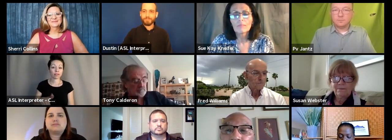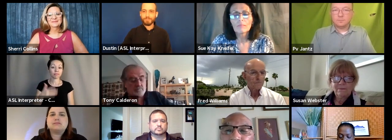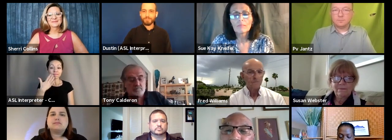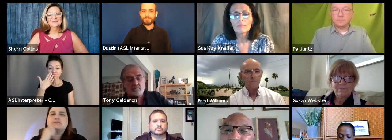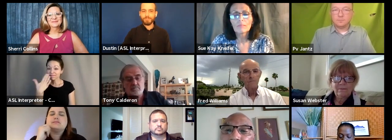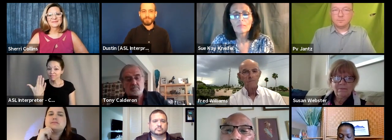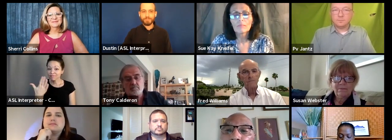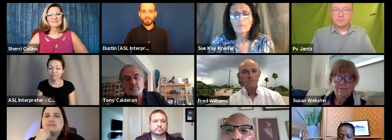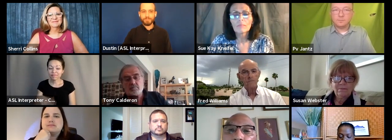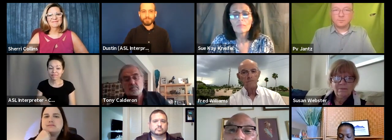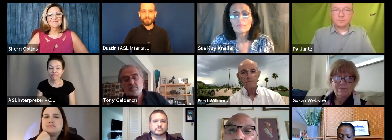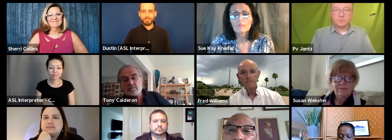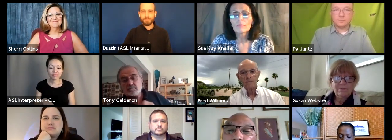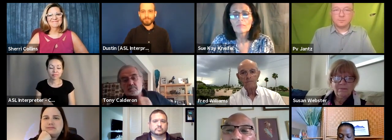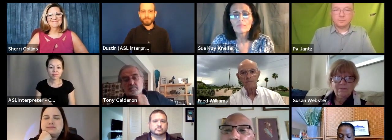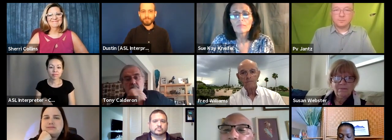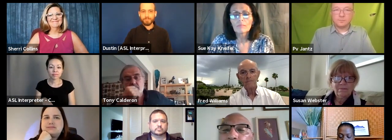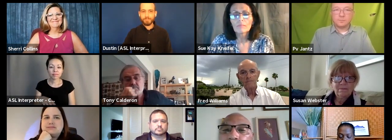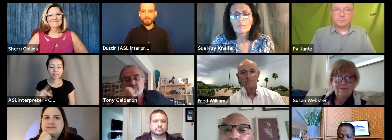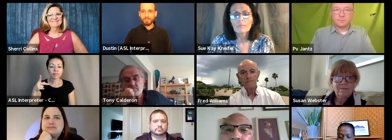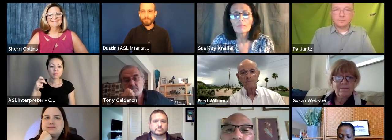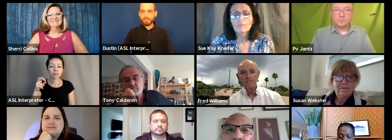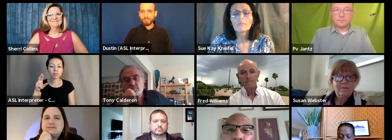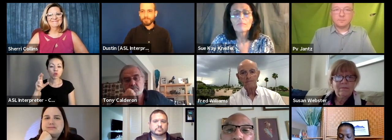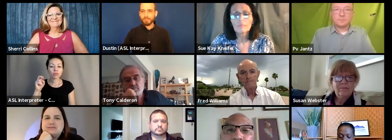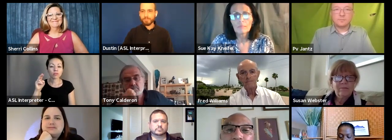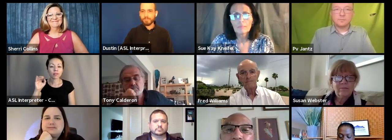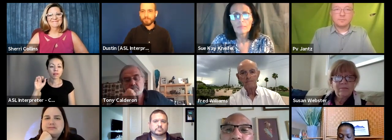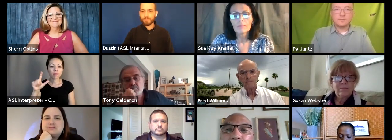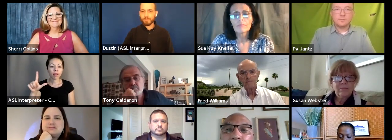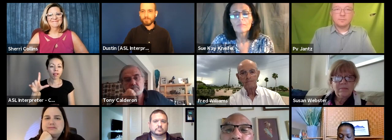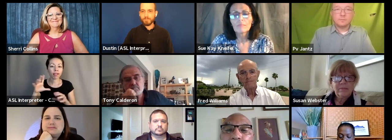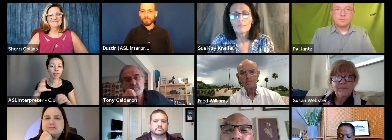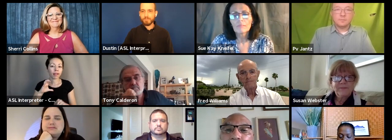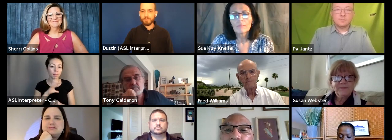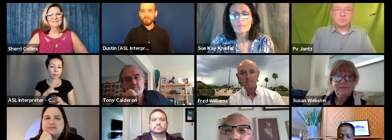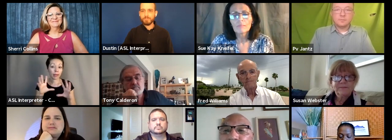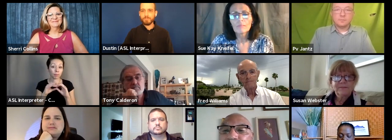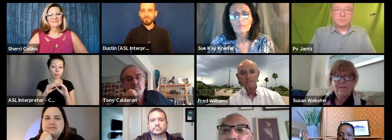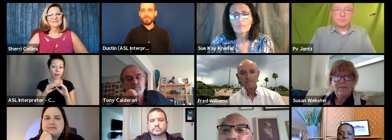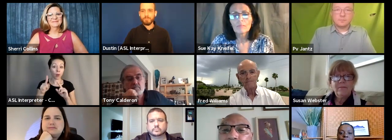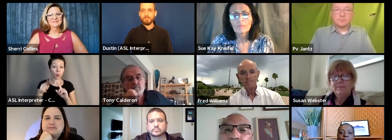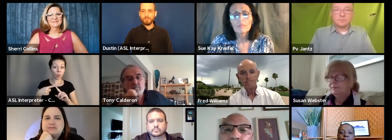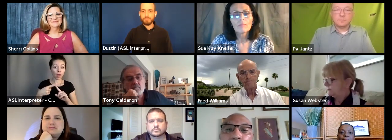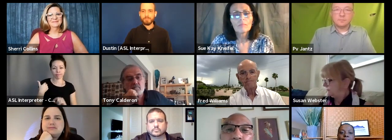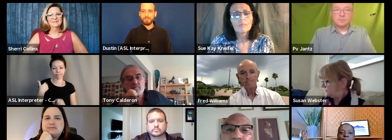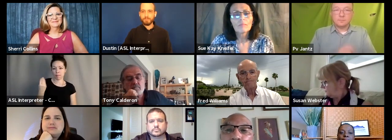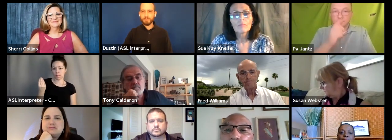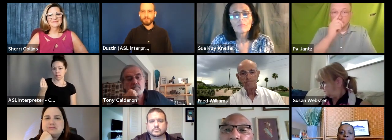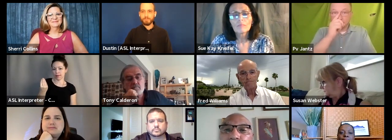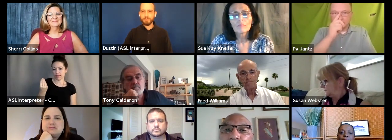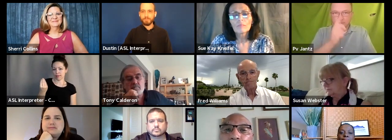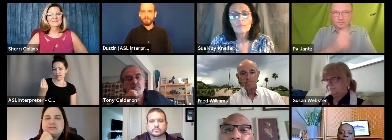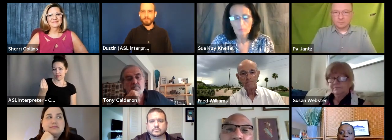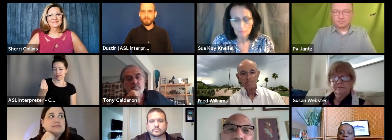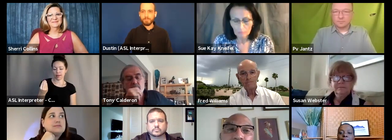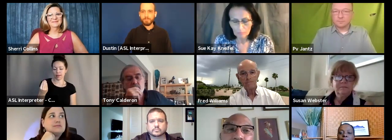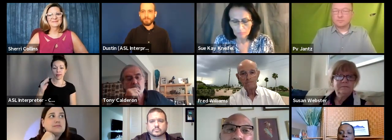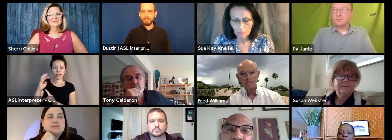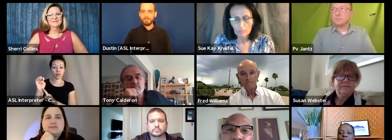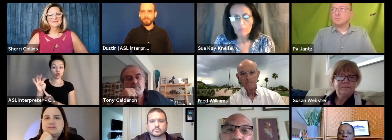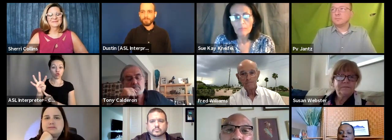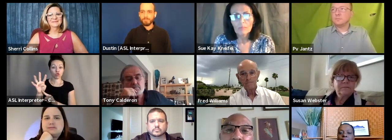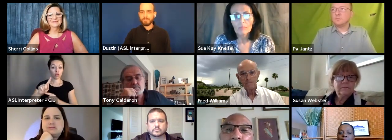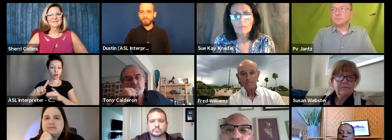The Personnel Committee met on Monday to discuss the survey results from